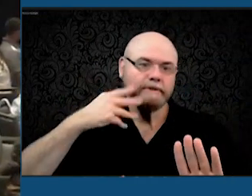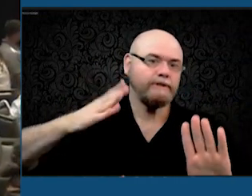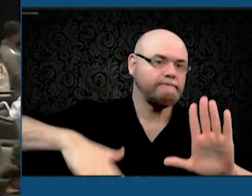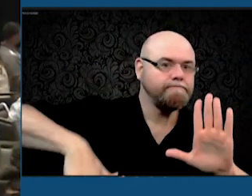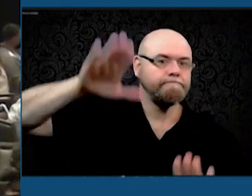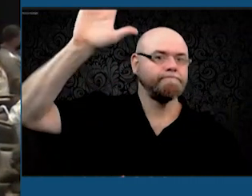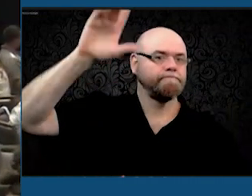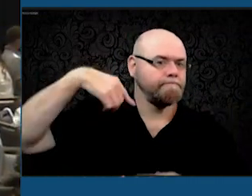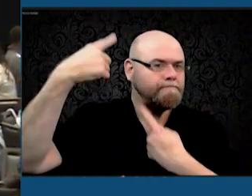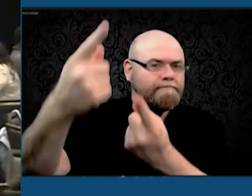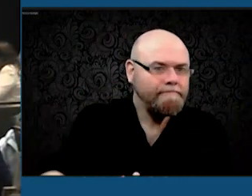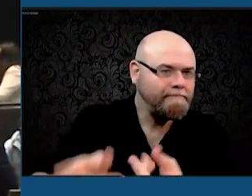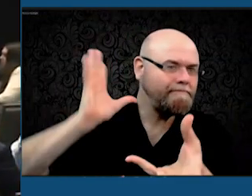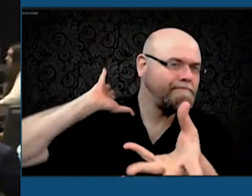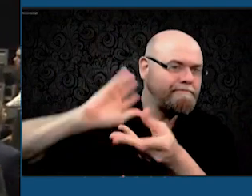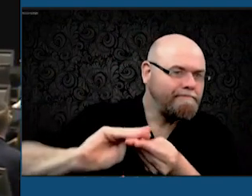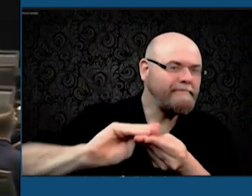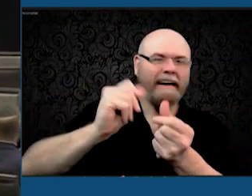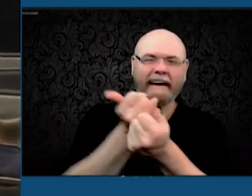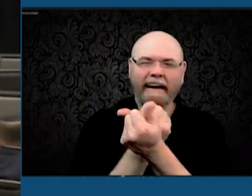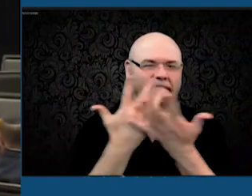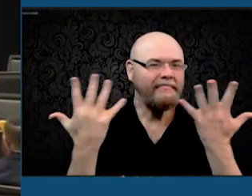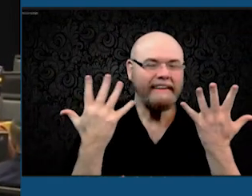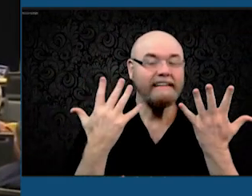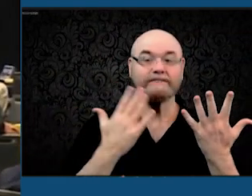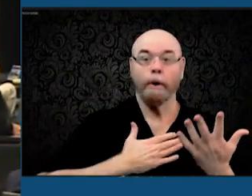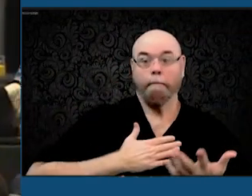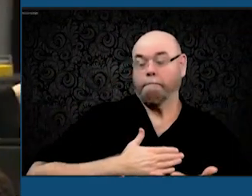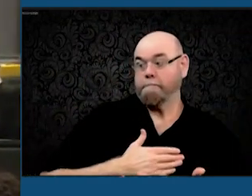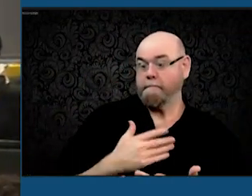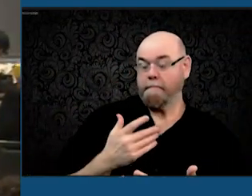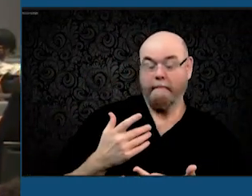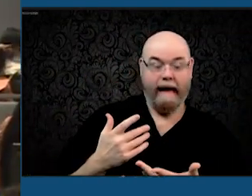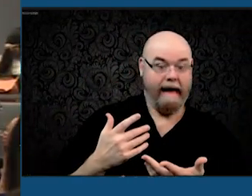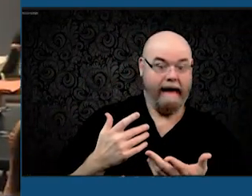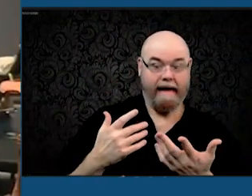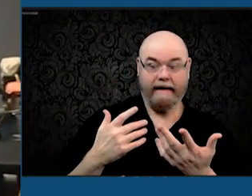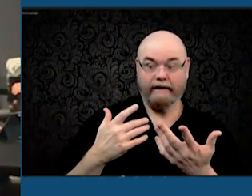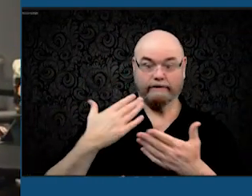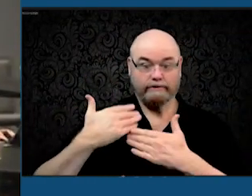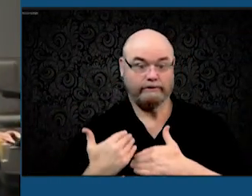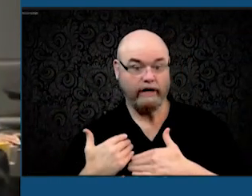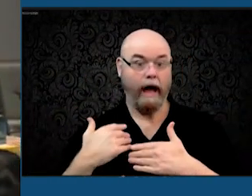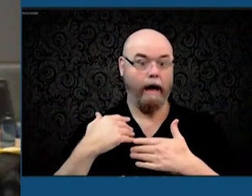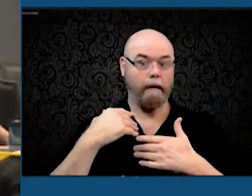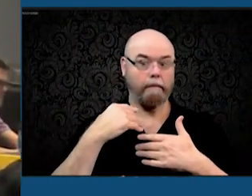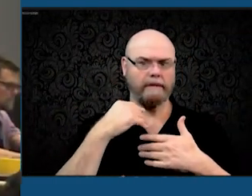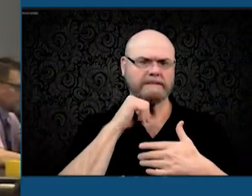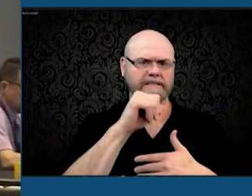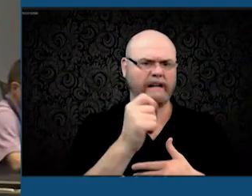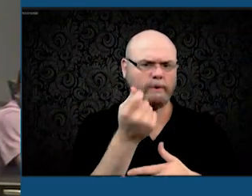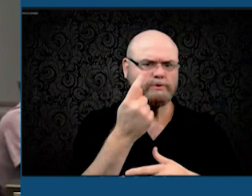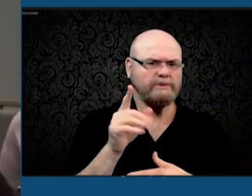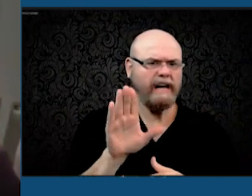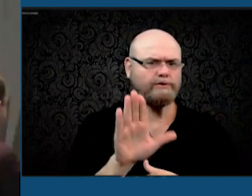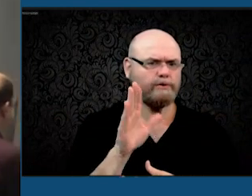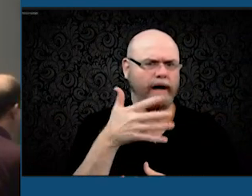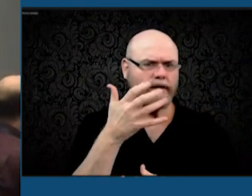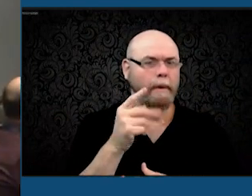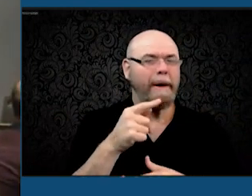My job is to deeply understand your experiences so that I can support you with your anger. Do you see that? It's